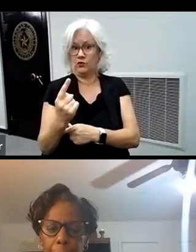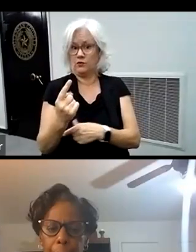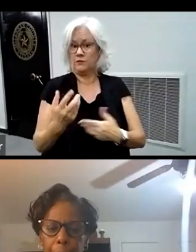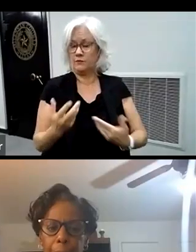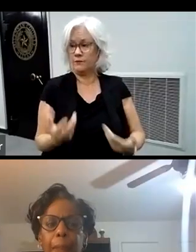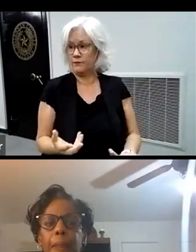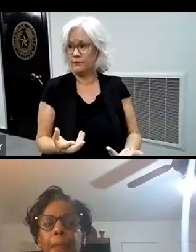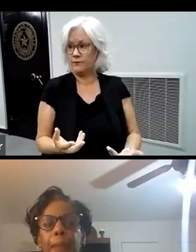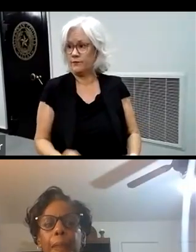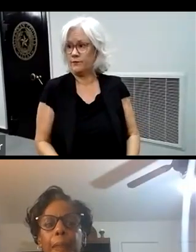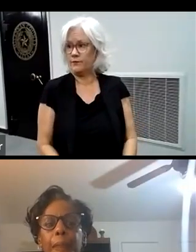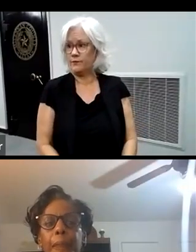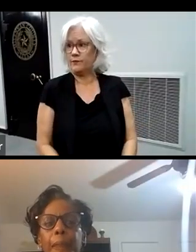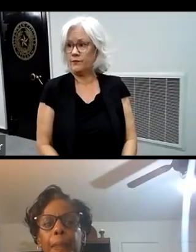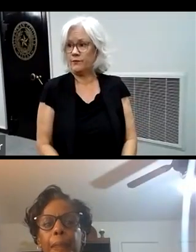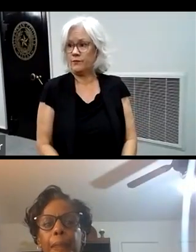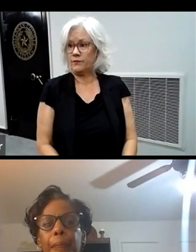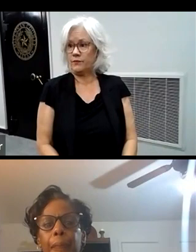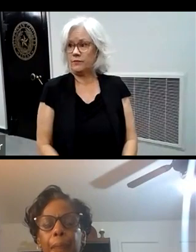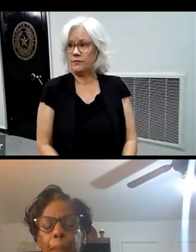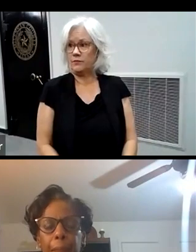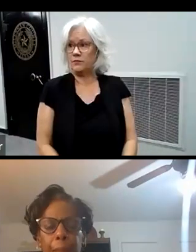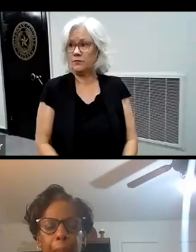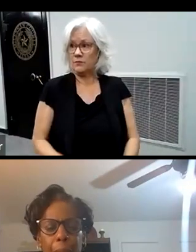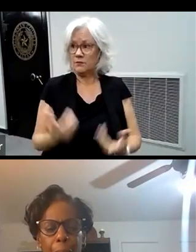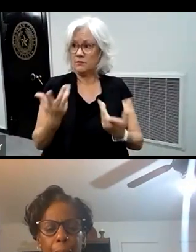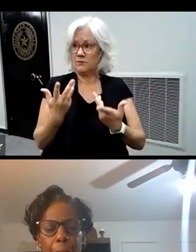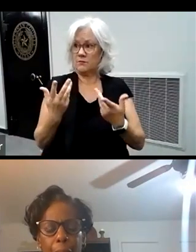Is that filled internal?